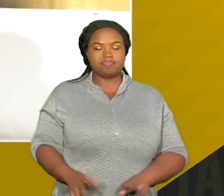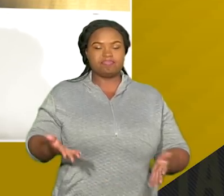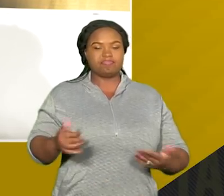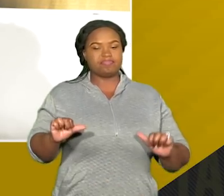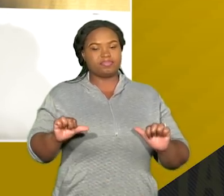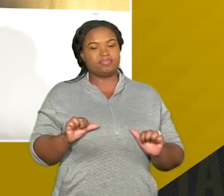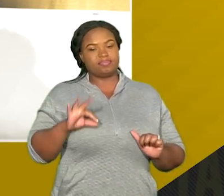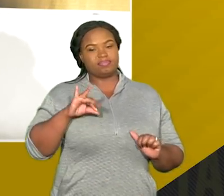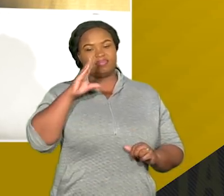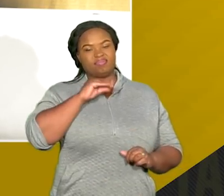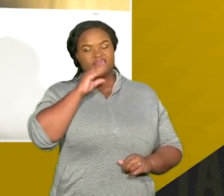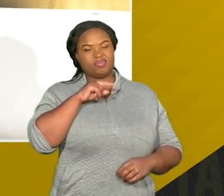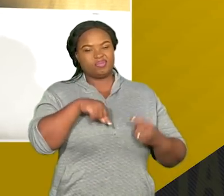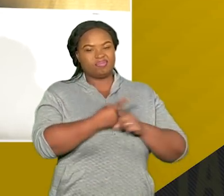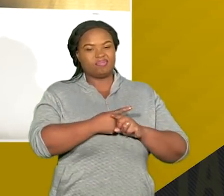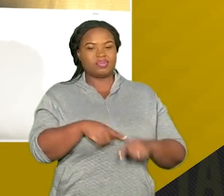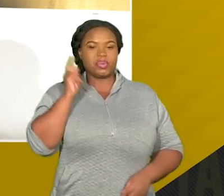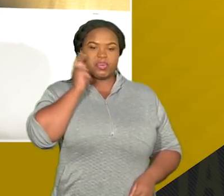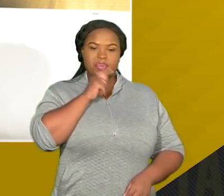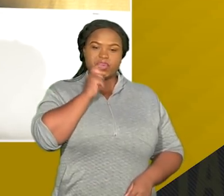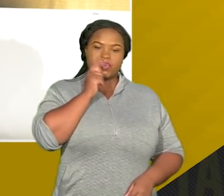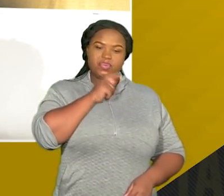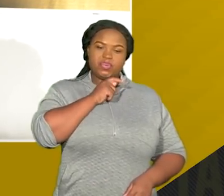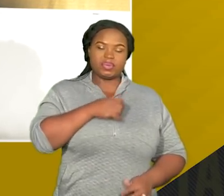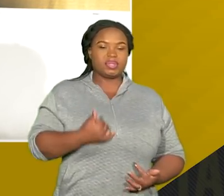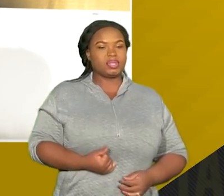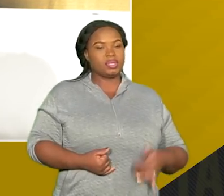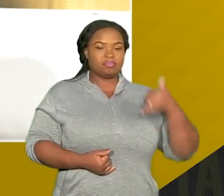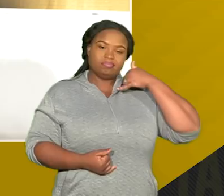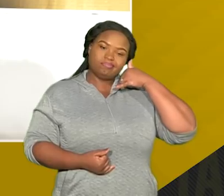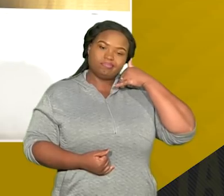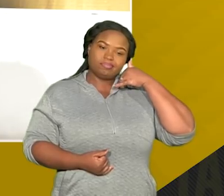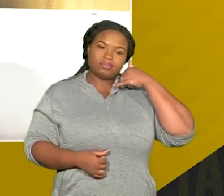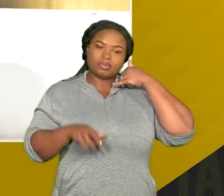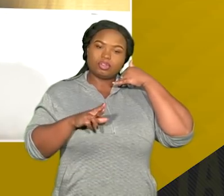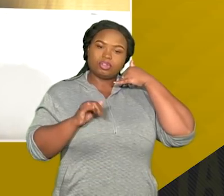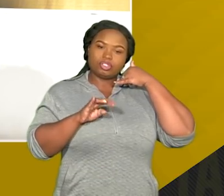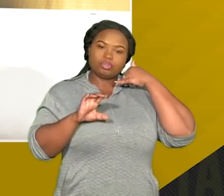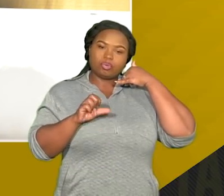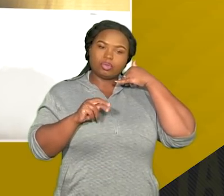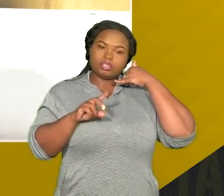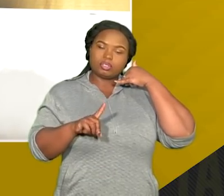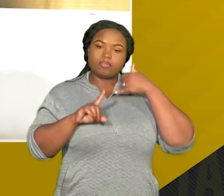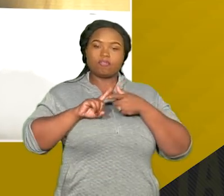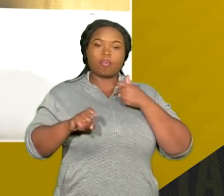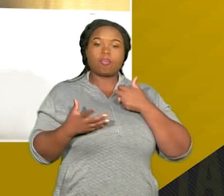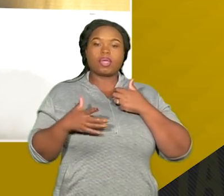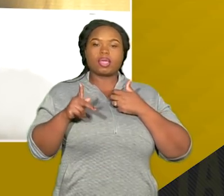Welcome back to Daily Thetha. And we've got a caller on the line, Richmond from Kagiso. Dumela.